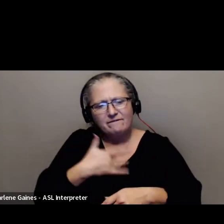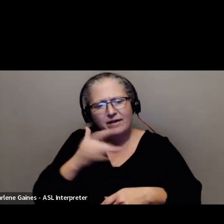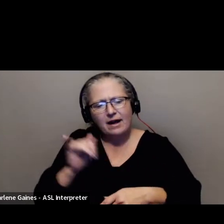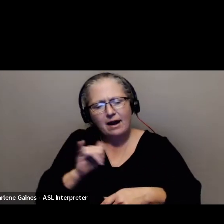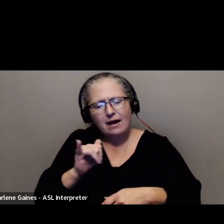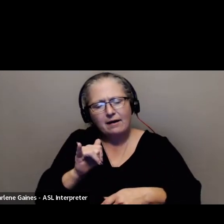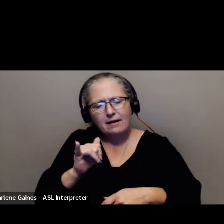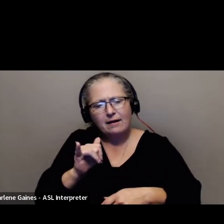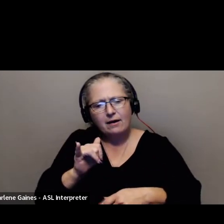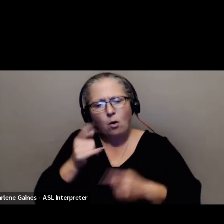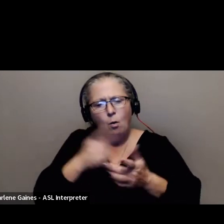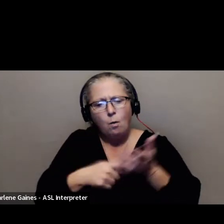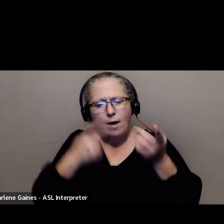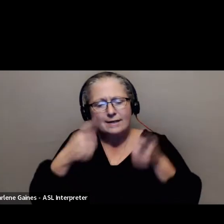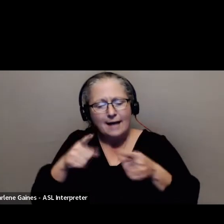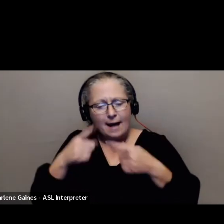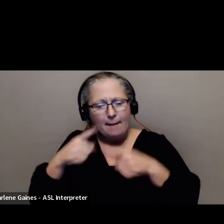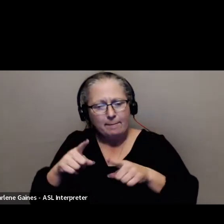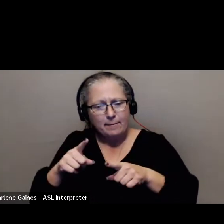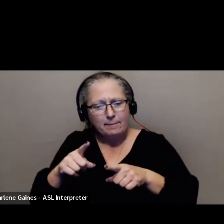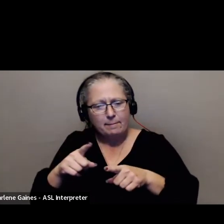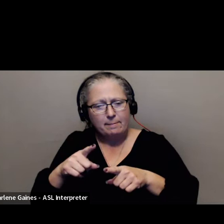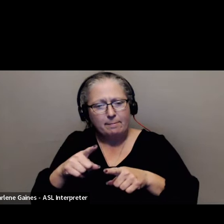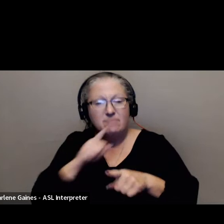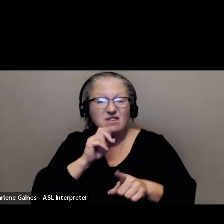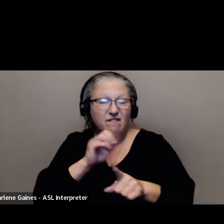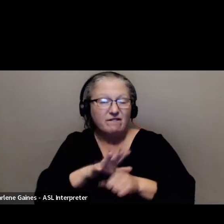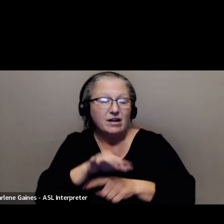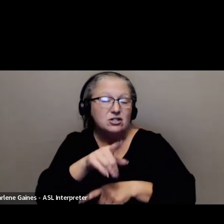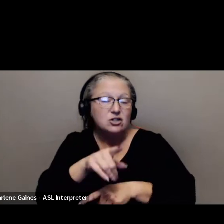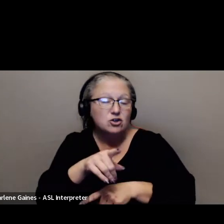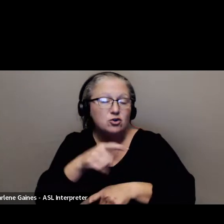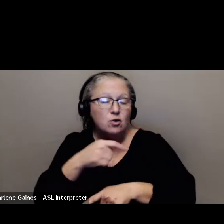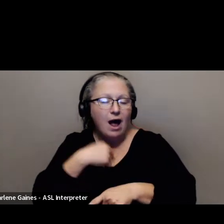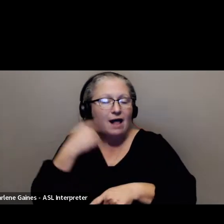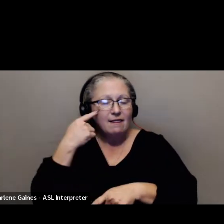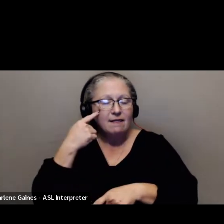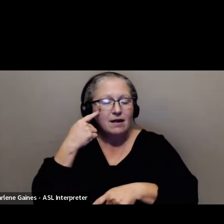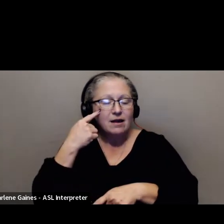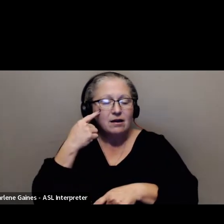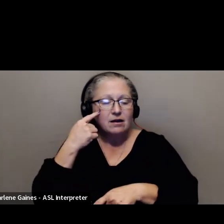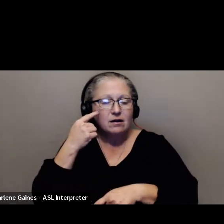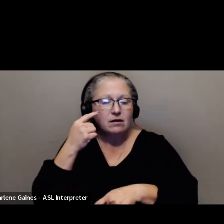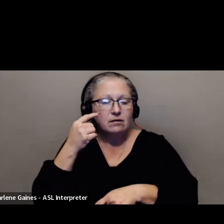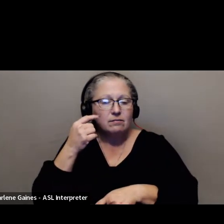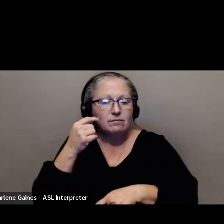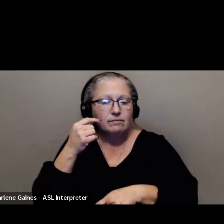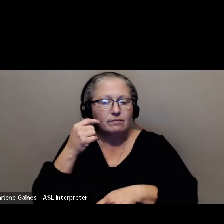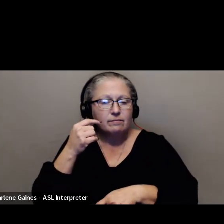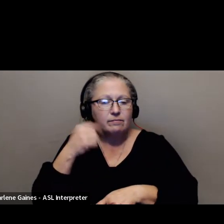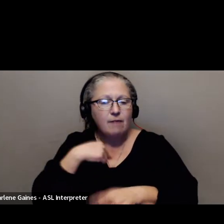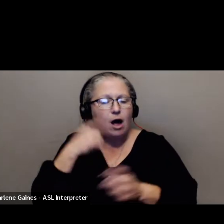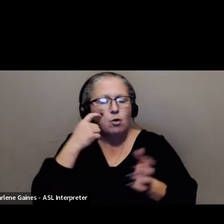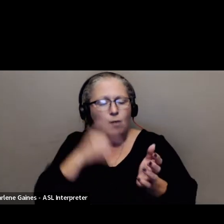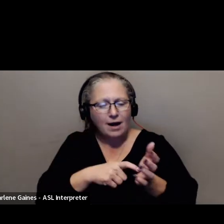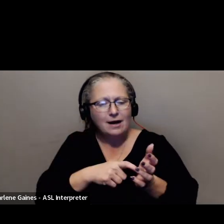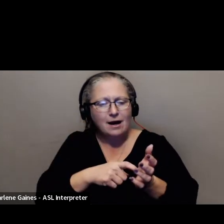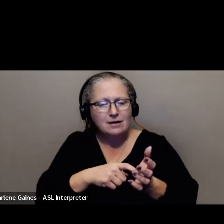that what's happening is affecting you, and I think that I